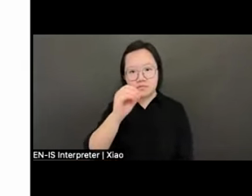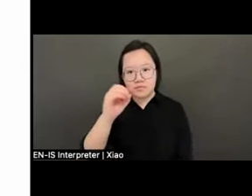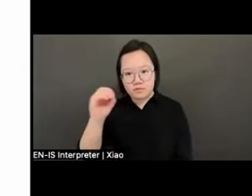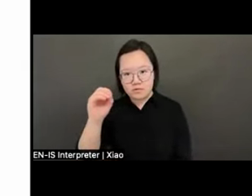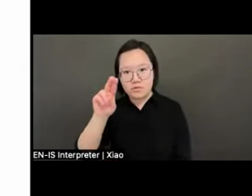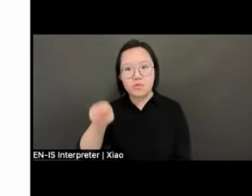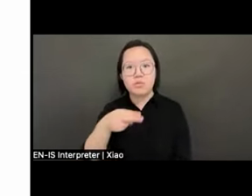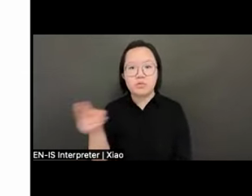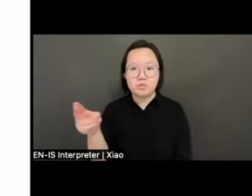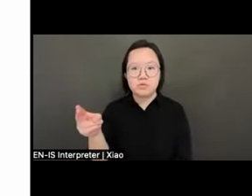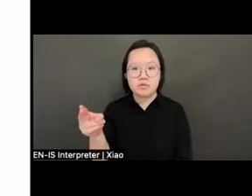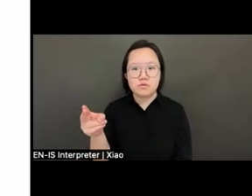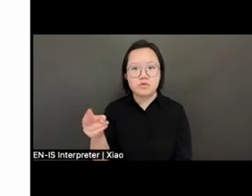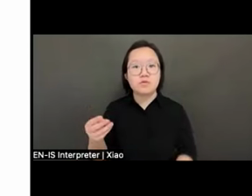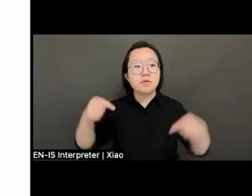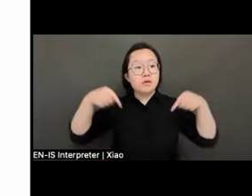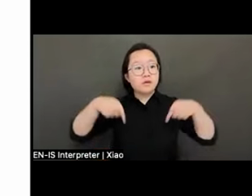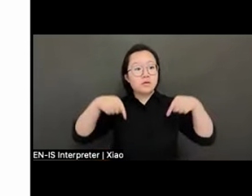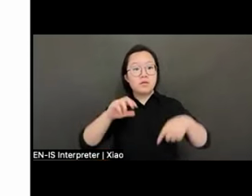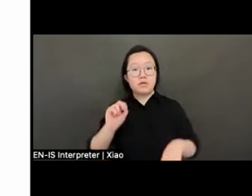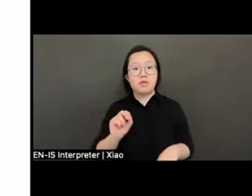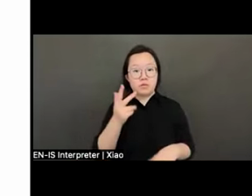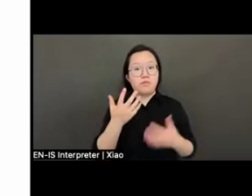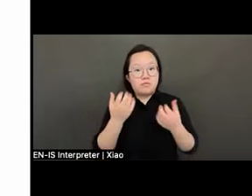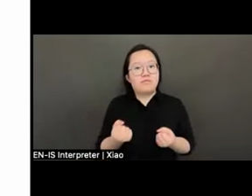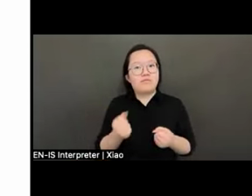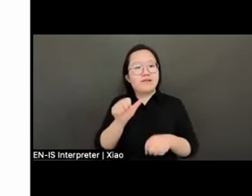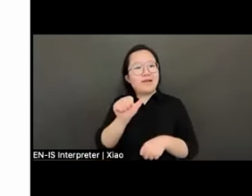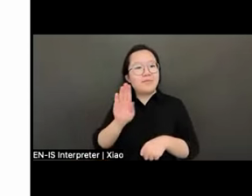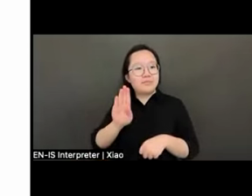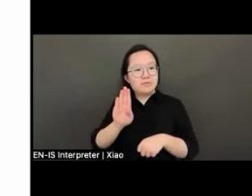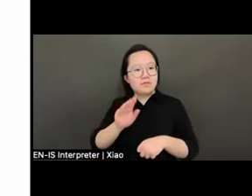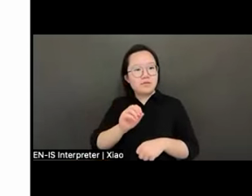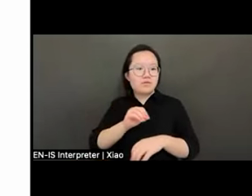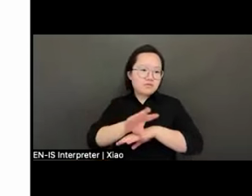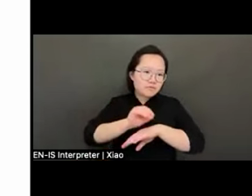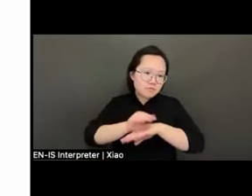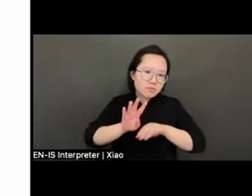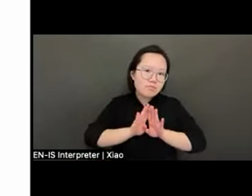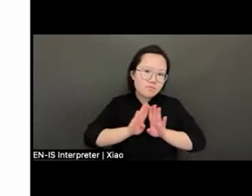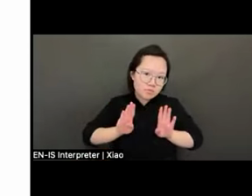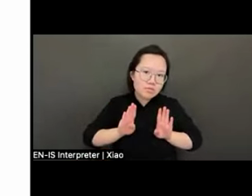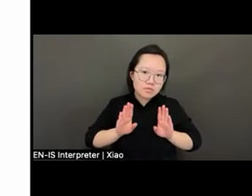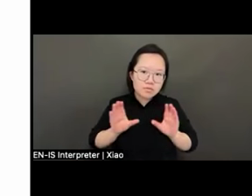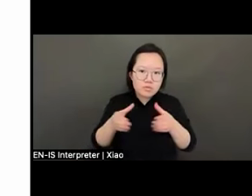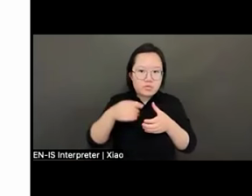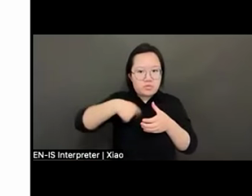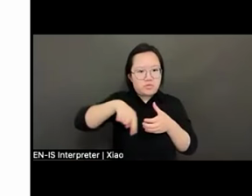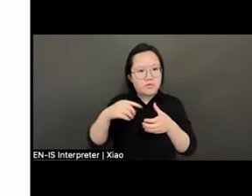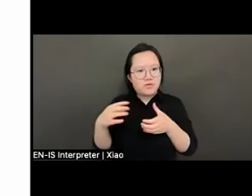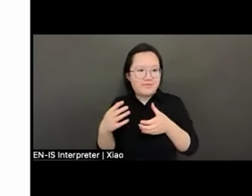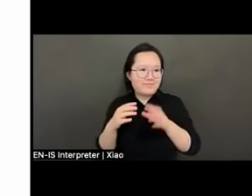the program, so they are really co-creating, designing the program, and also actively involved in the reviewing of